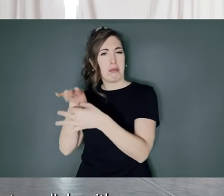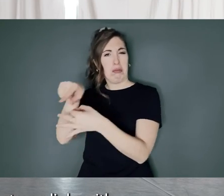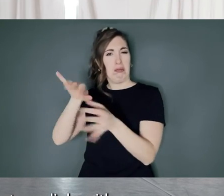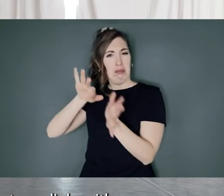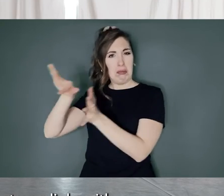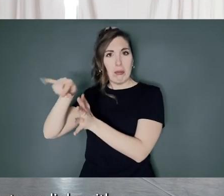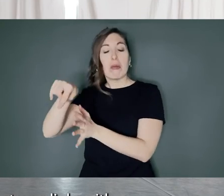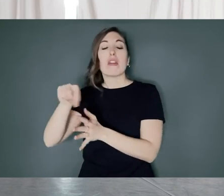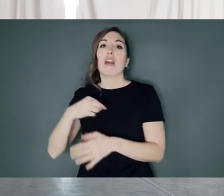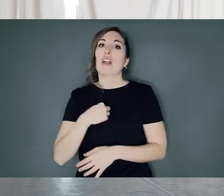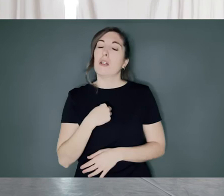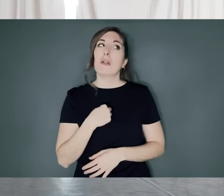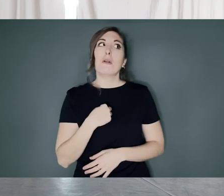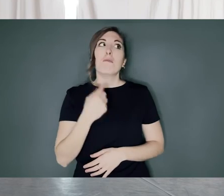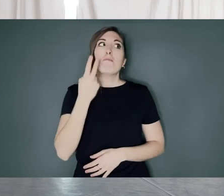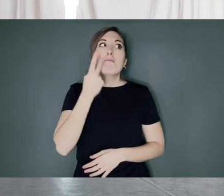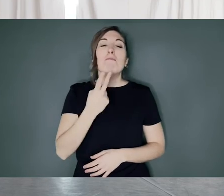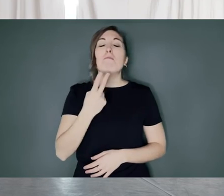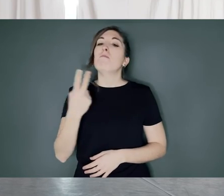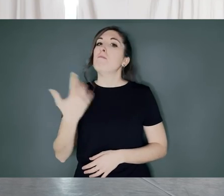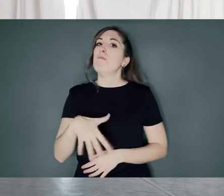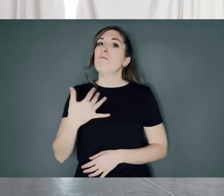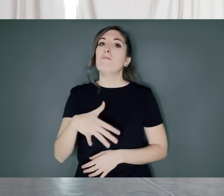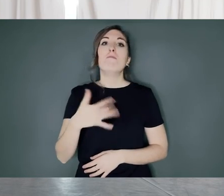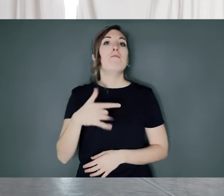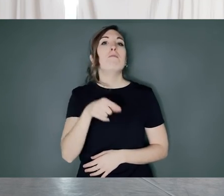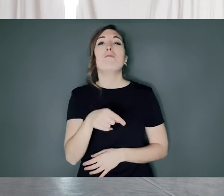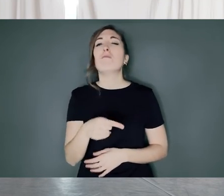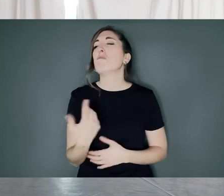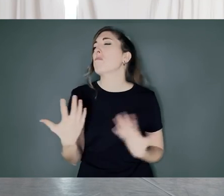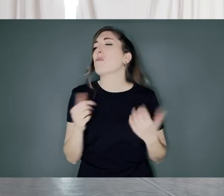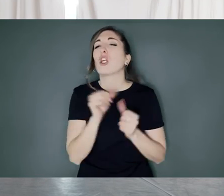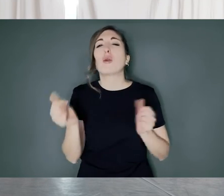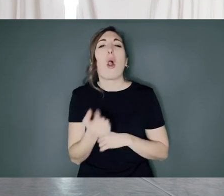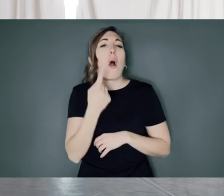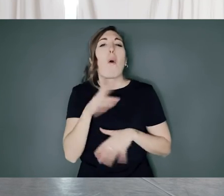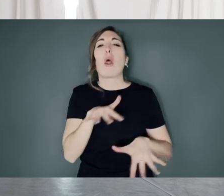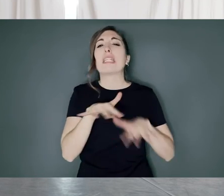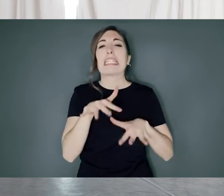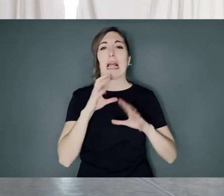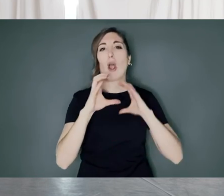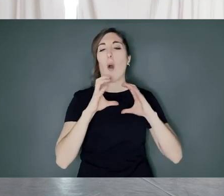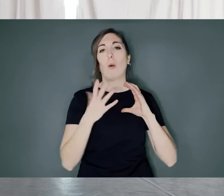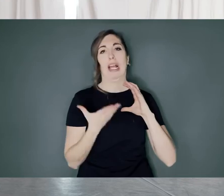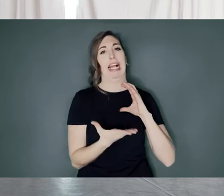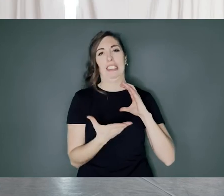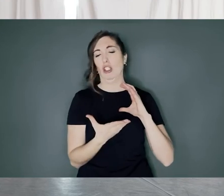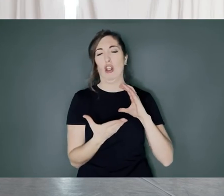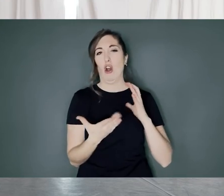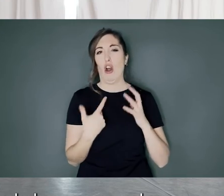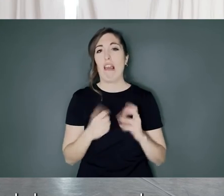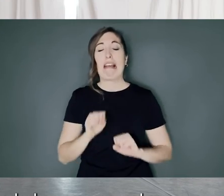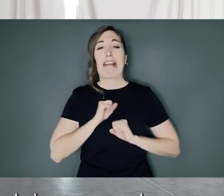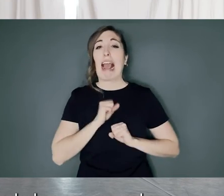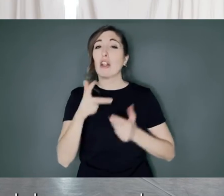and arts industry as well, but it's really just another